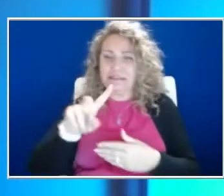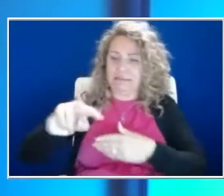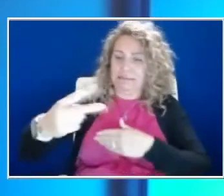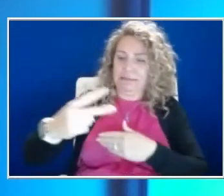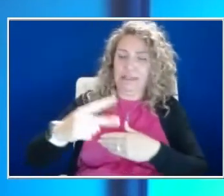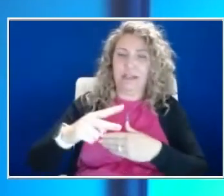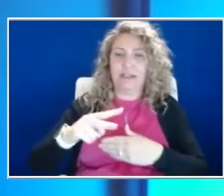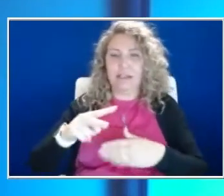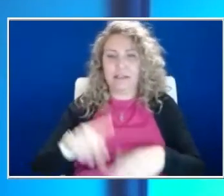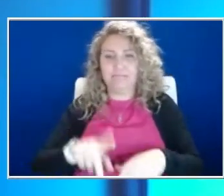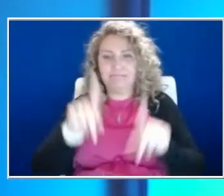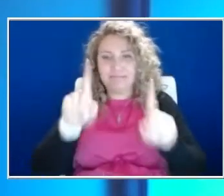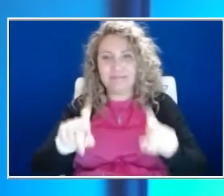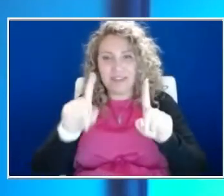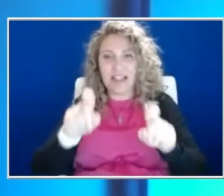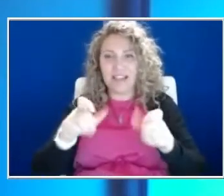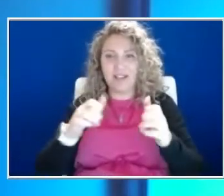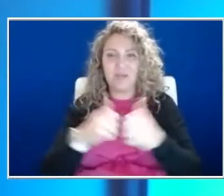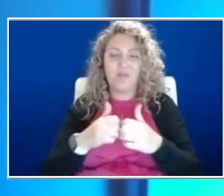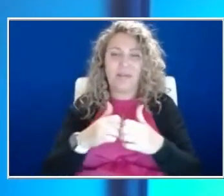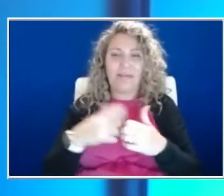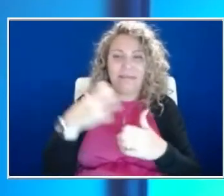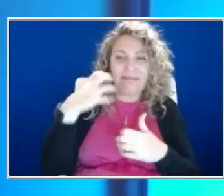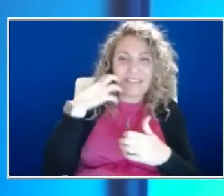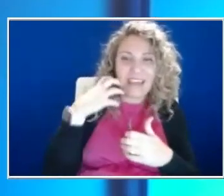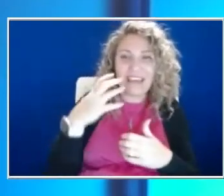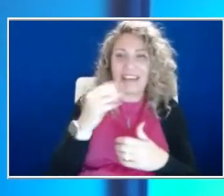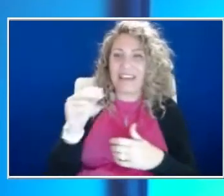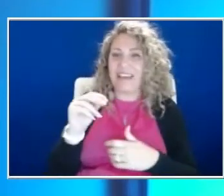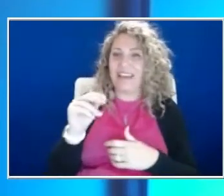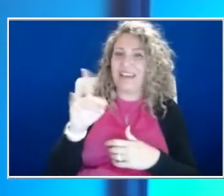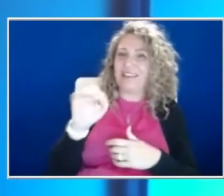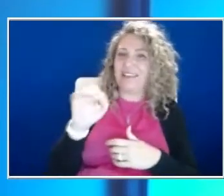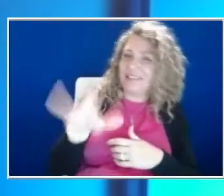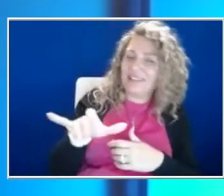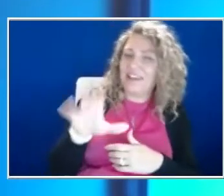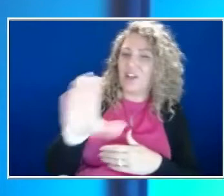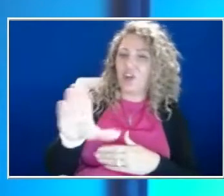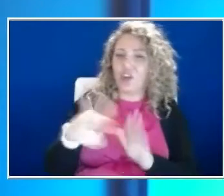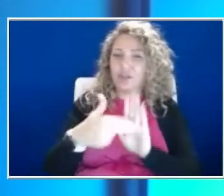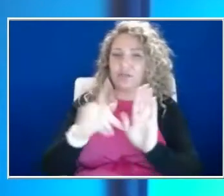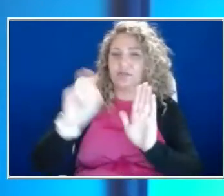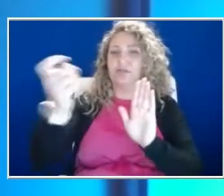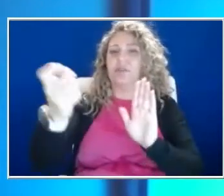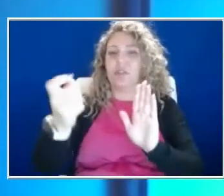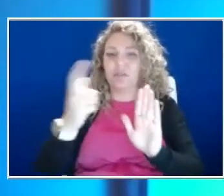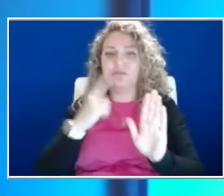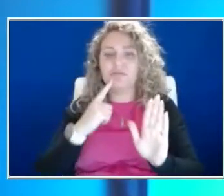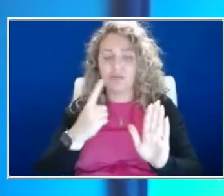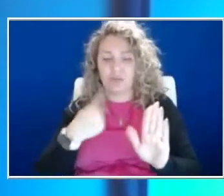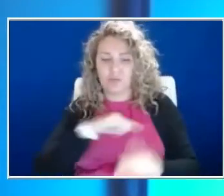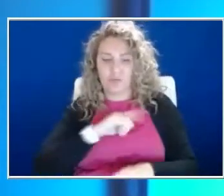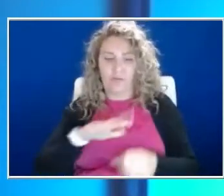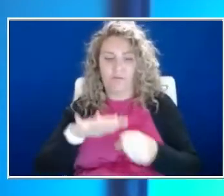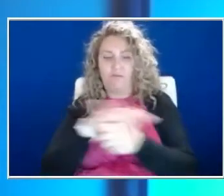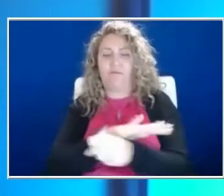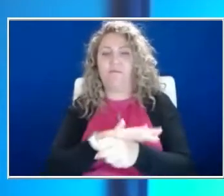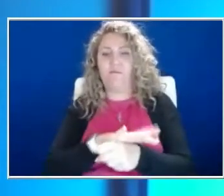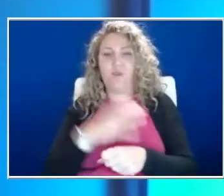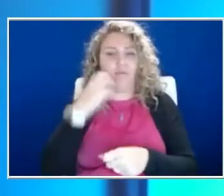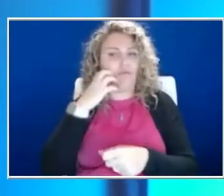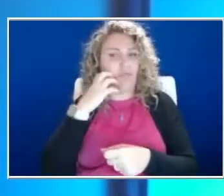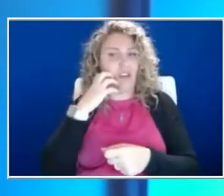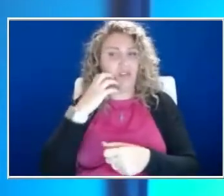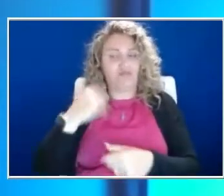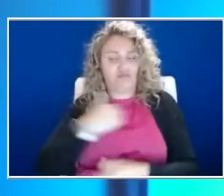that Katie Kirk's recent diagnosis has brought that to light significantly, and we have a full dense breast program here, so we are very